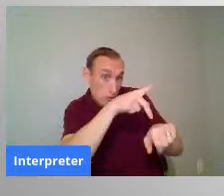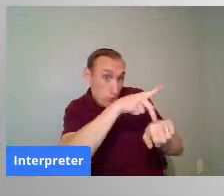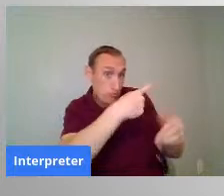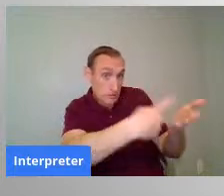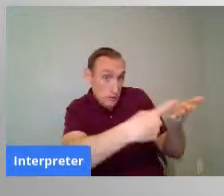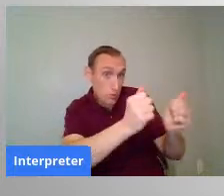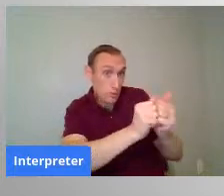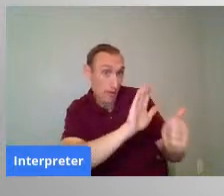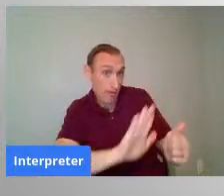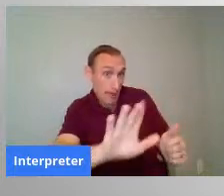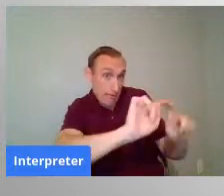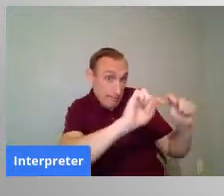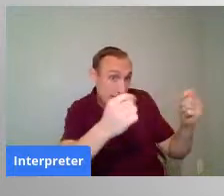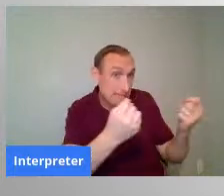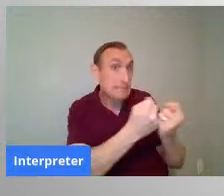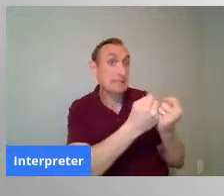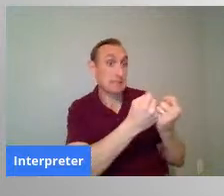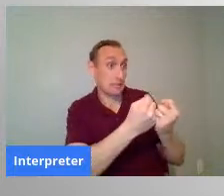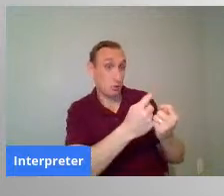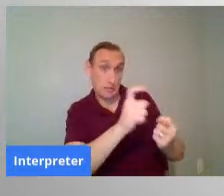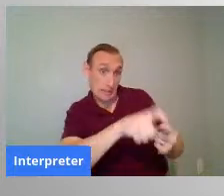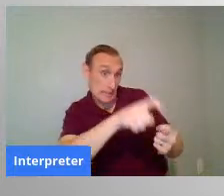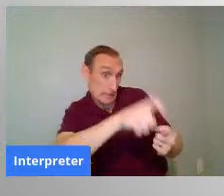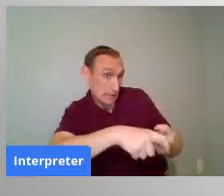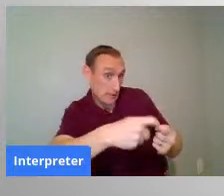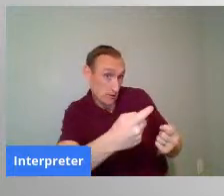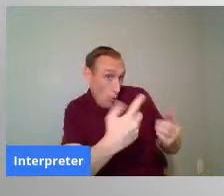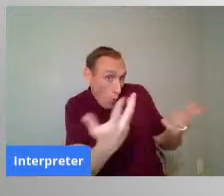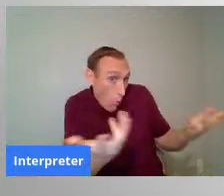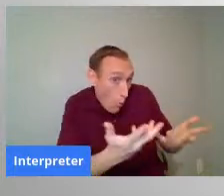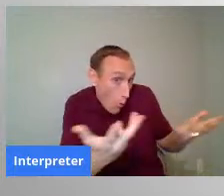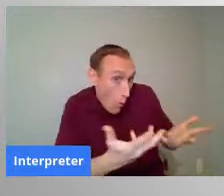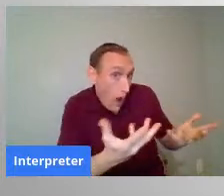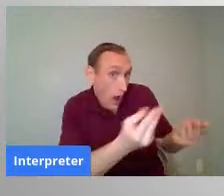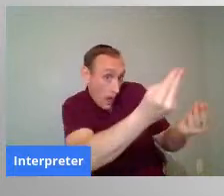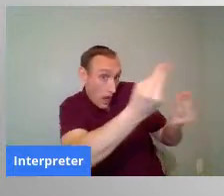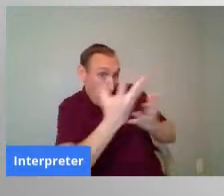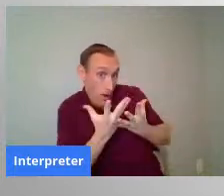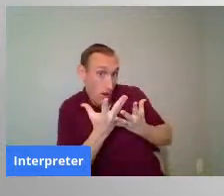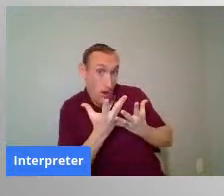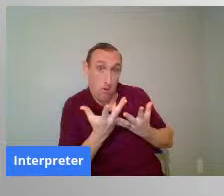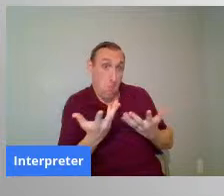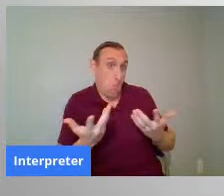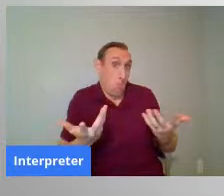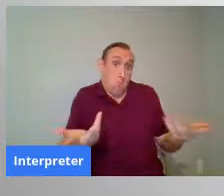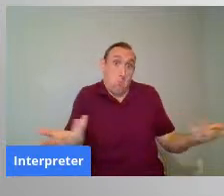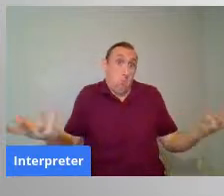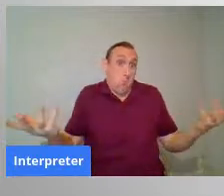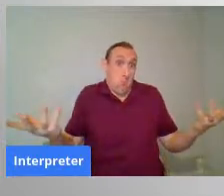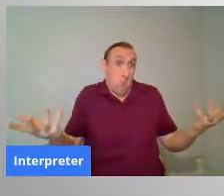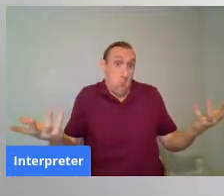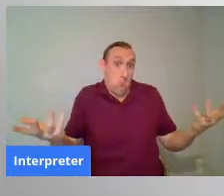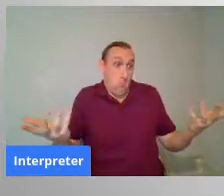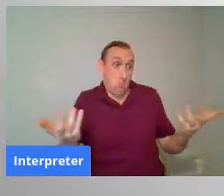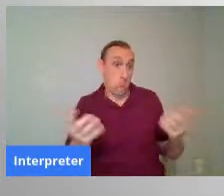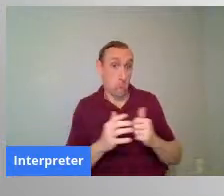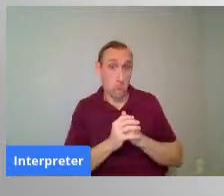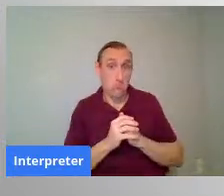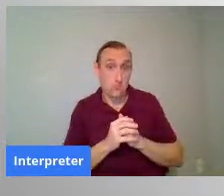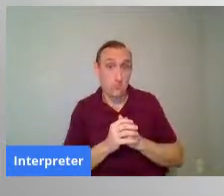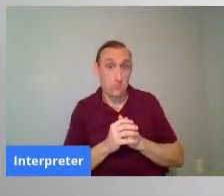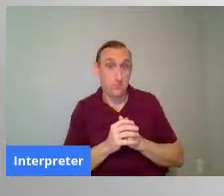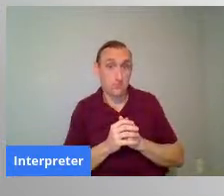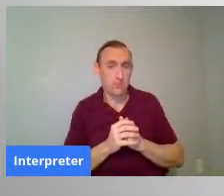conversation with their teams and to let us know back what their needs are. Some of what I think Mr. Gaskins has may be